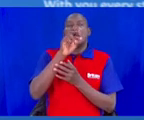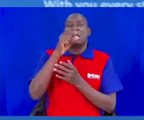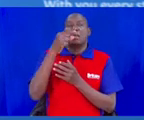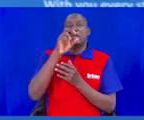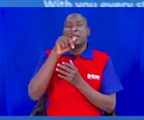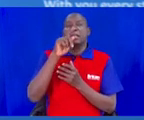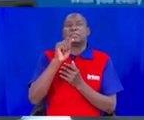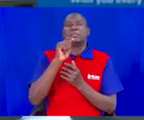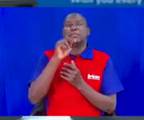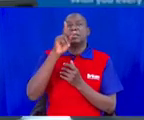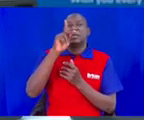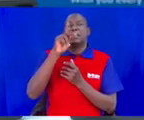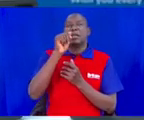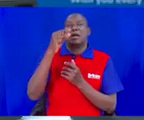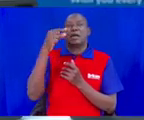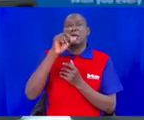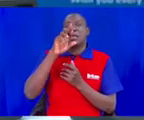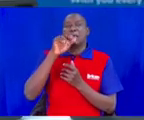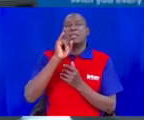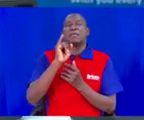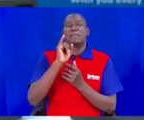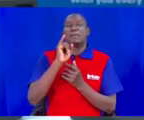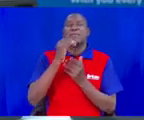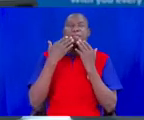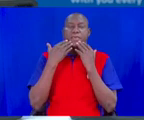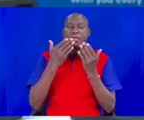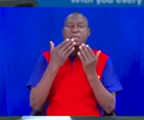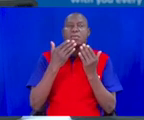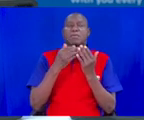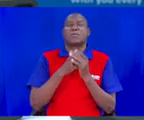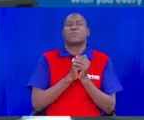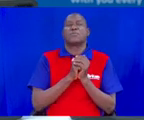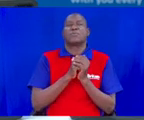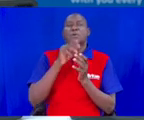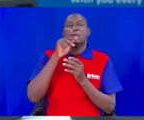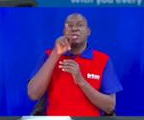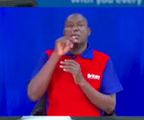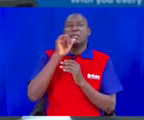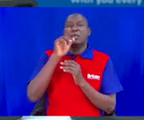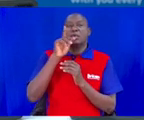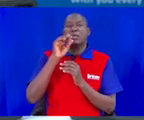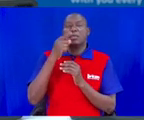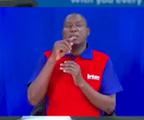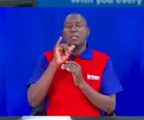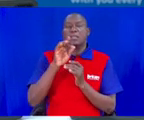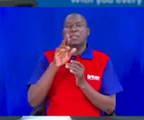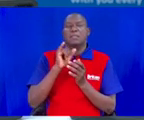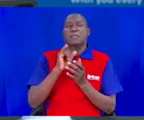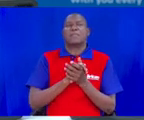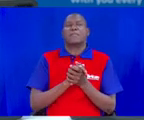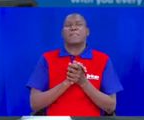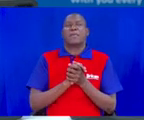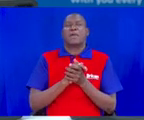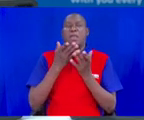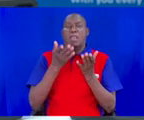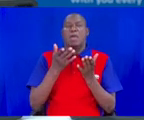Kagiri. Thank you, Mrs. Kiruki. I will now ask the secretary to confirm if there is